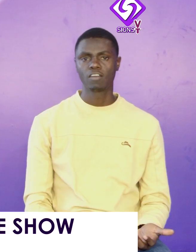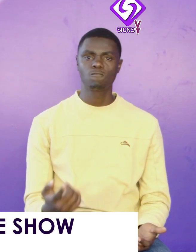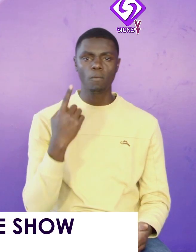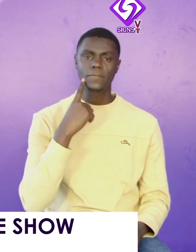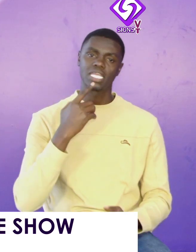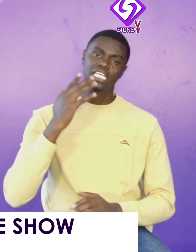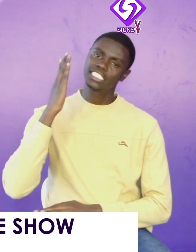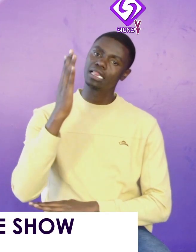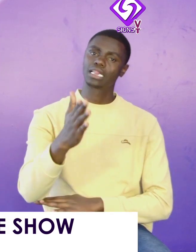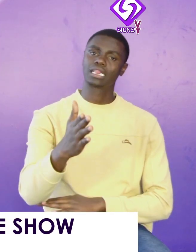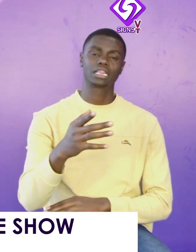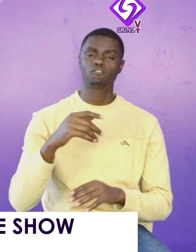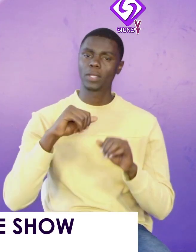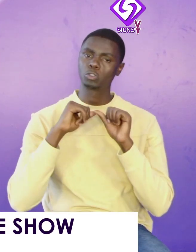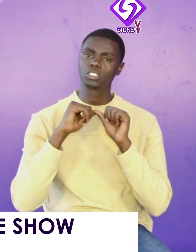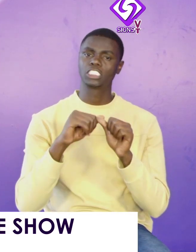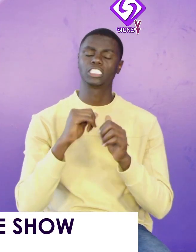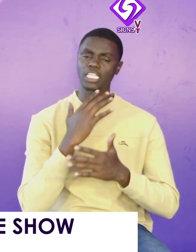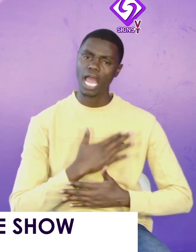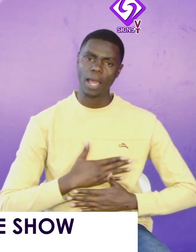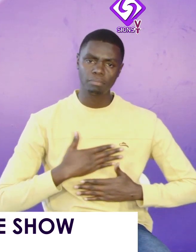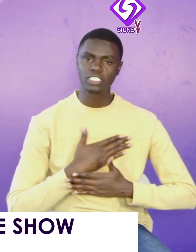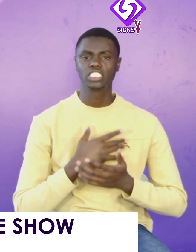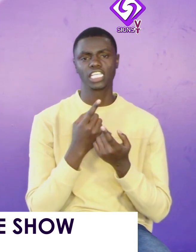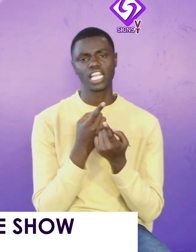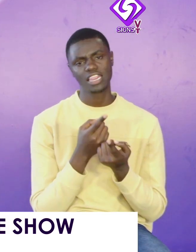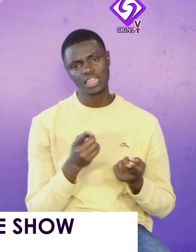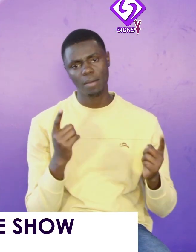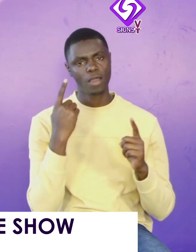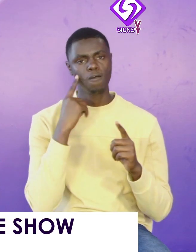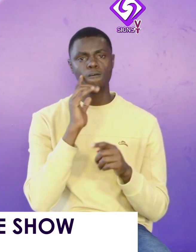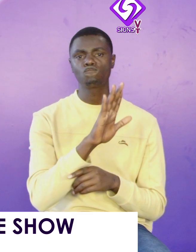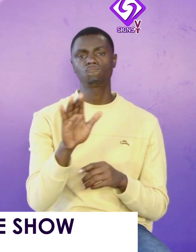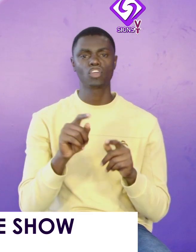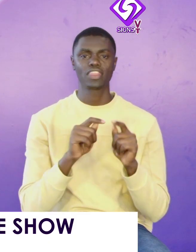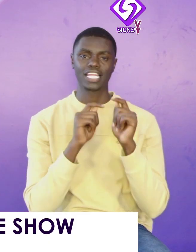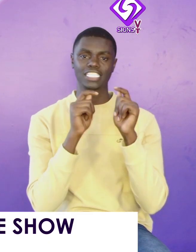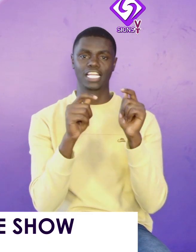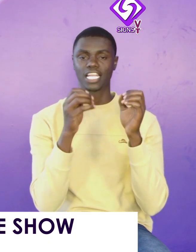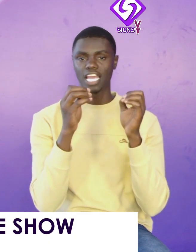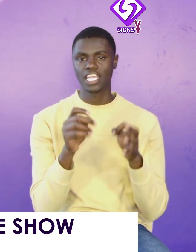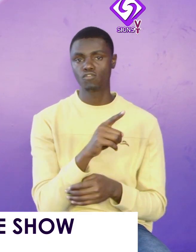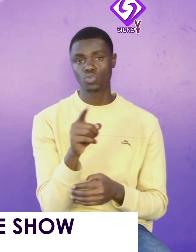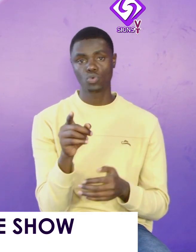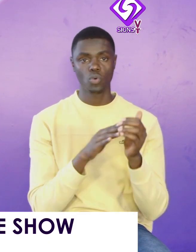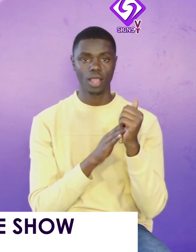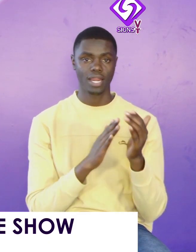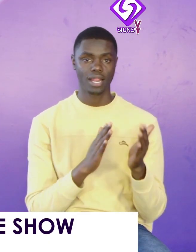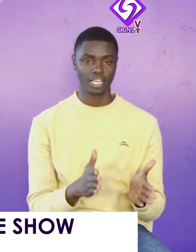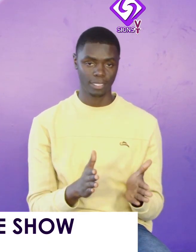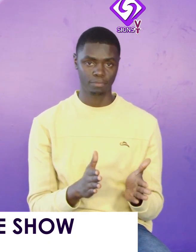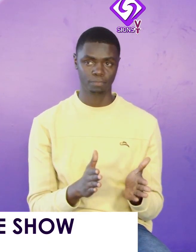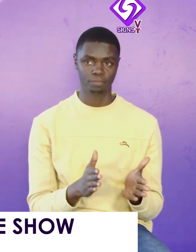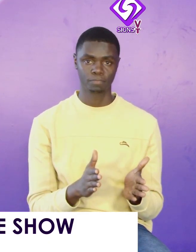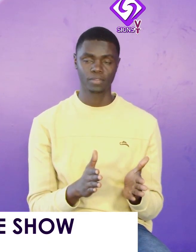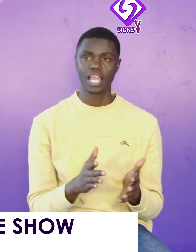being consistent. Appreciate them for their talents. If you're a leader,